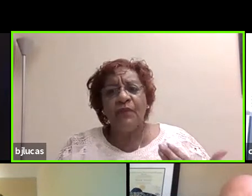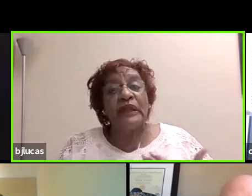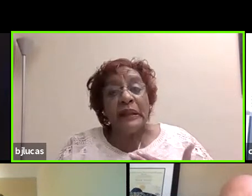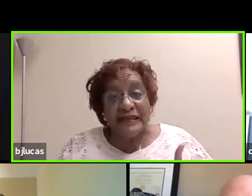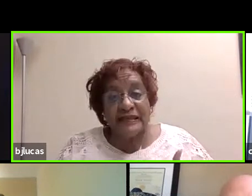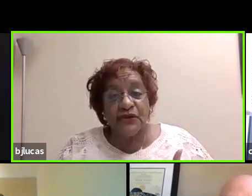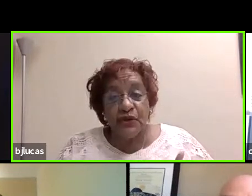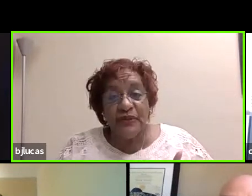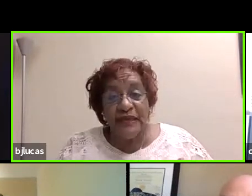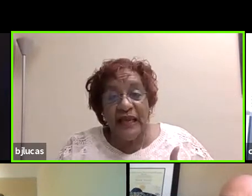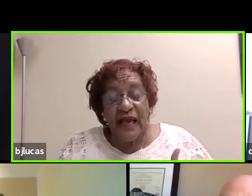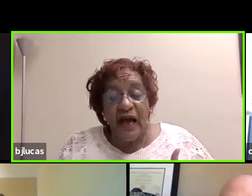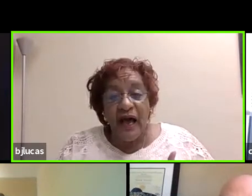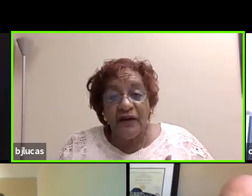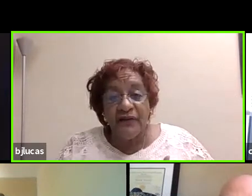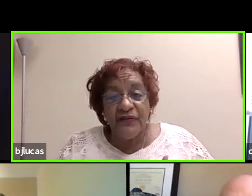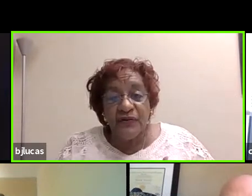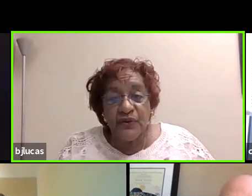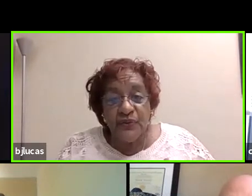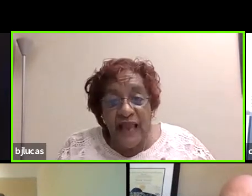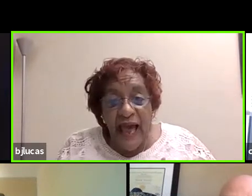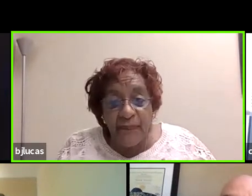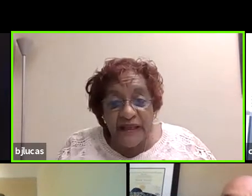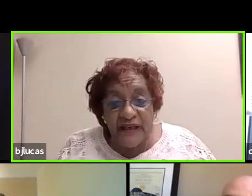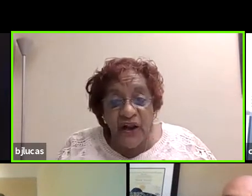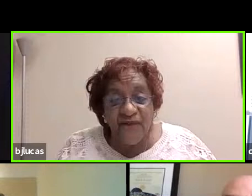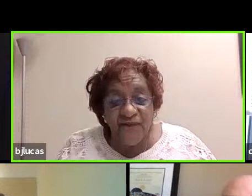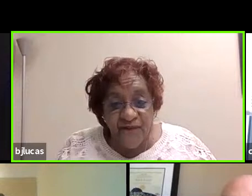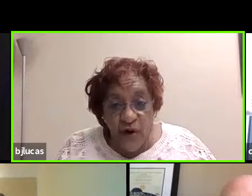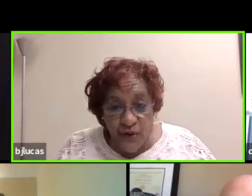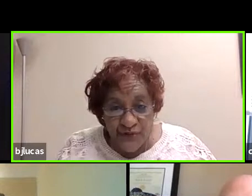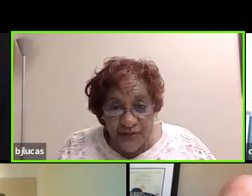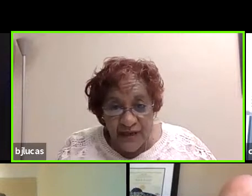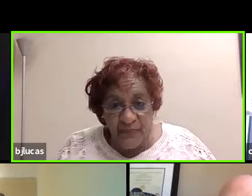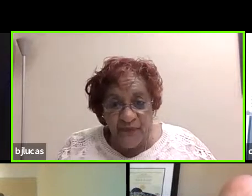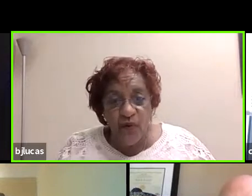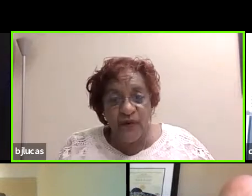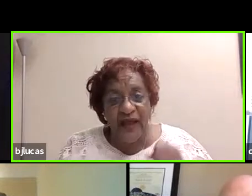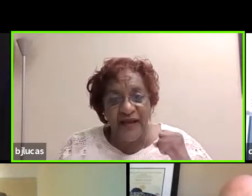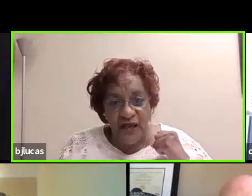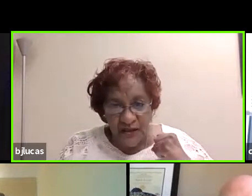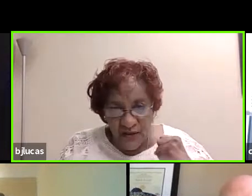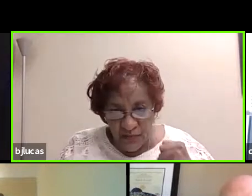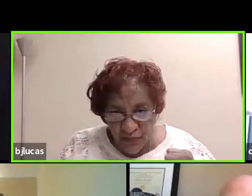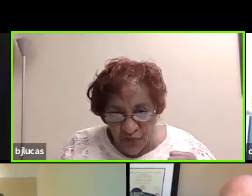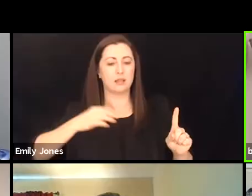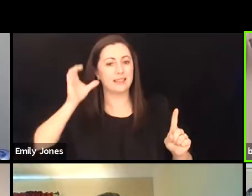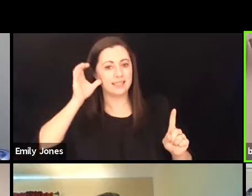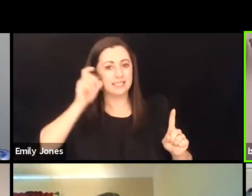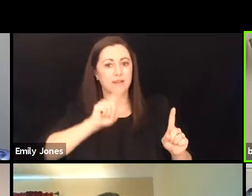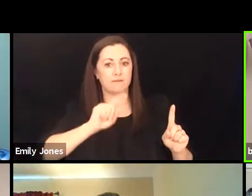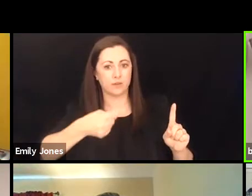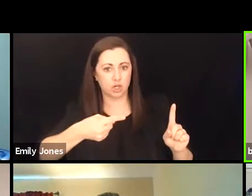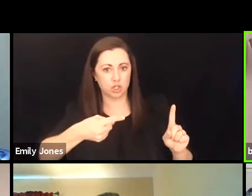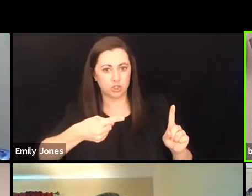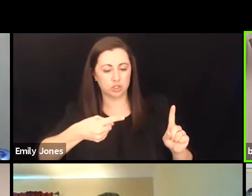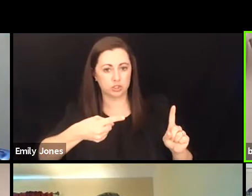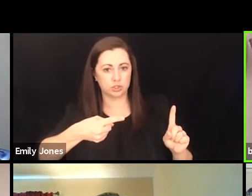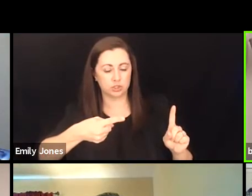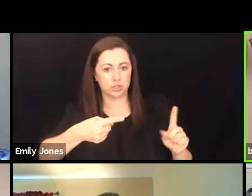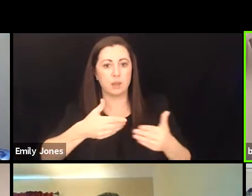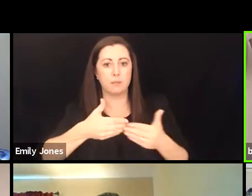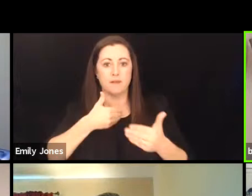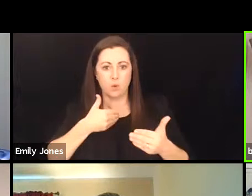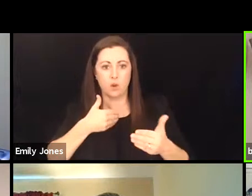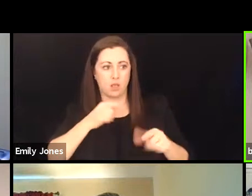that they would listen to the applicant first before they charge in with all